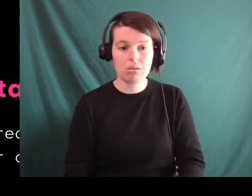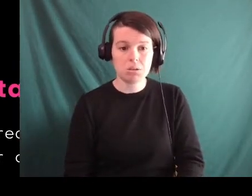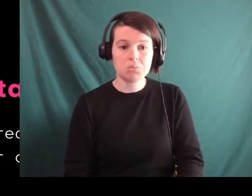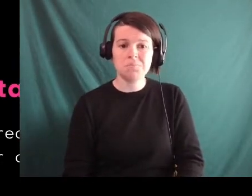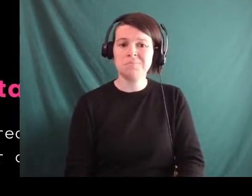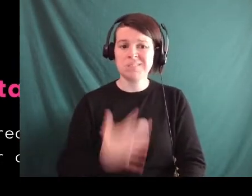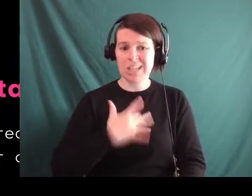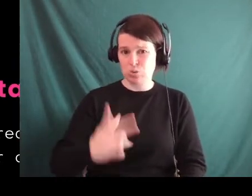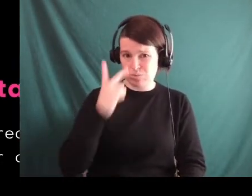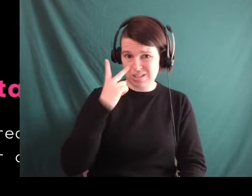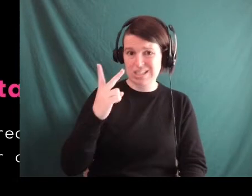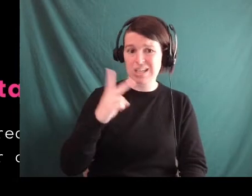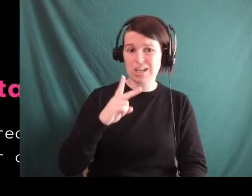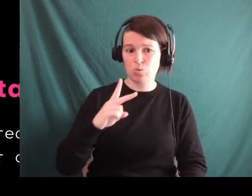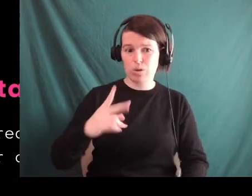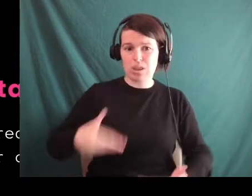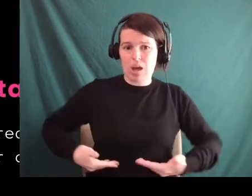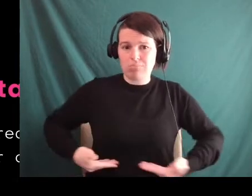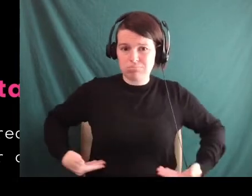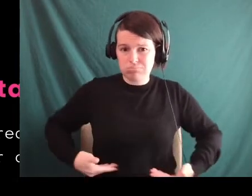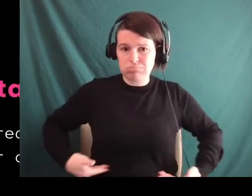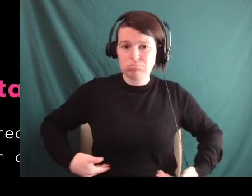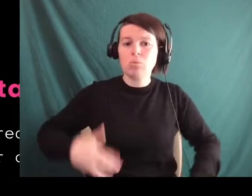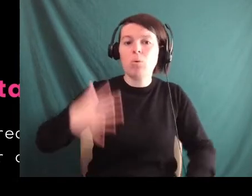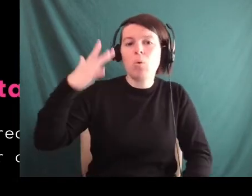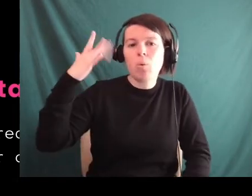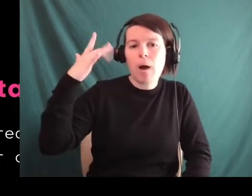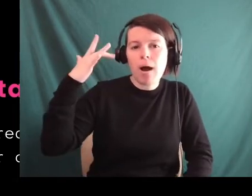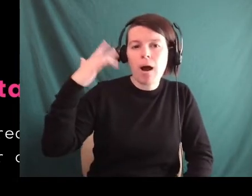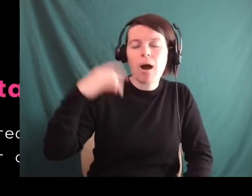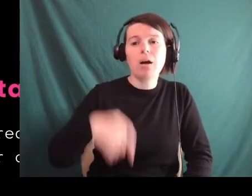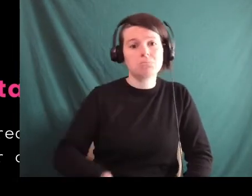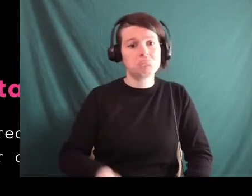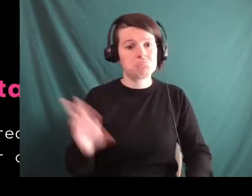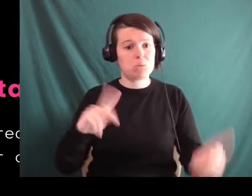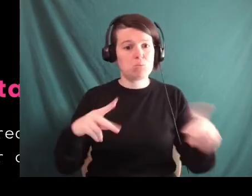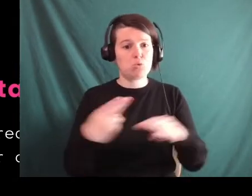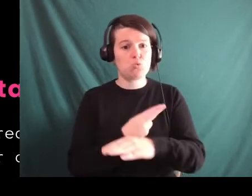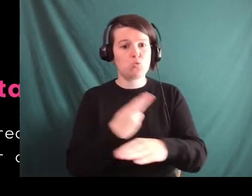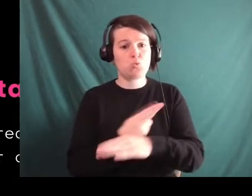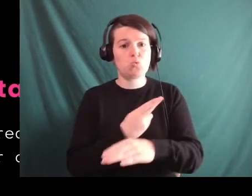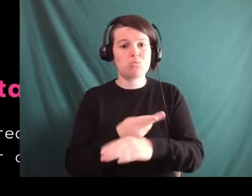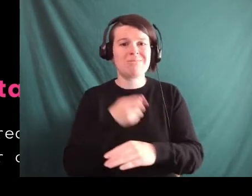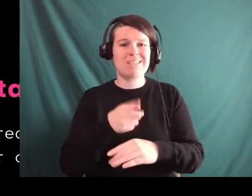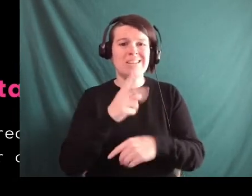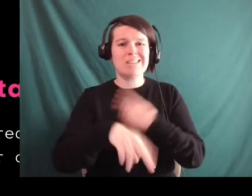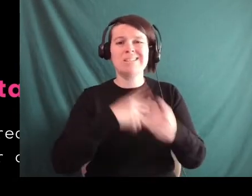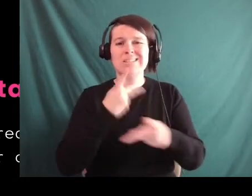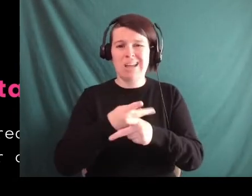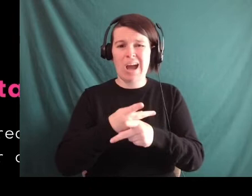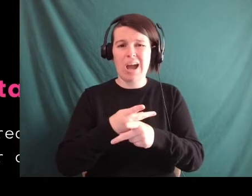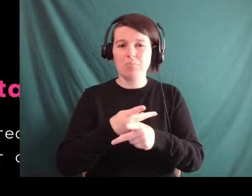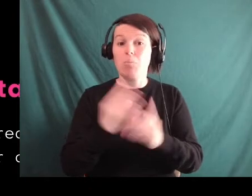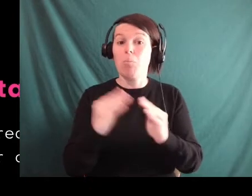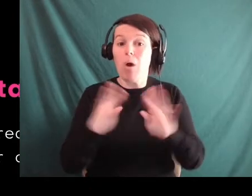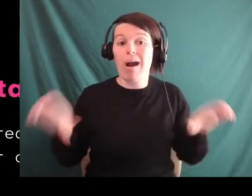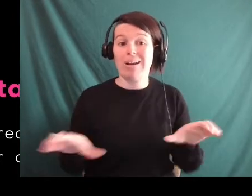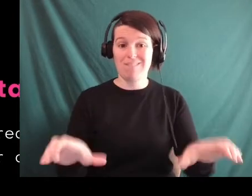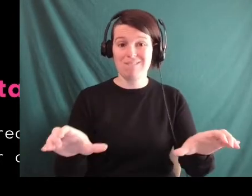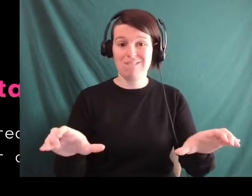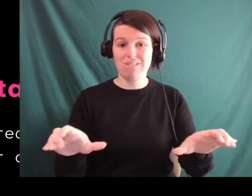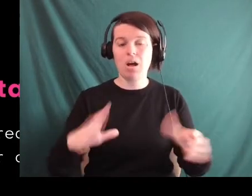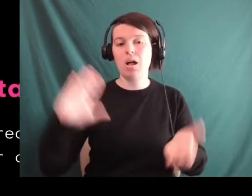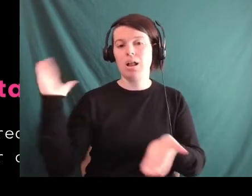these shorter tanks because people are using this type of binder when they're more active, so they want